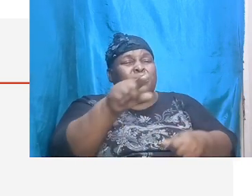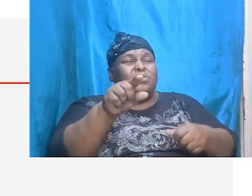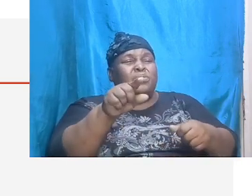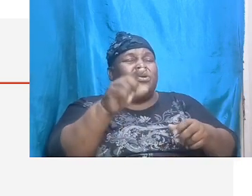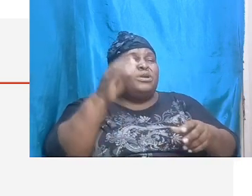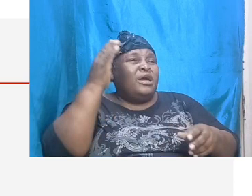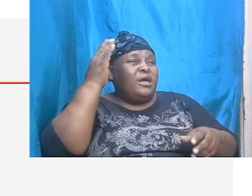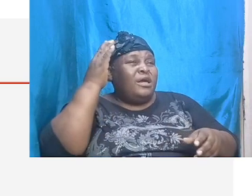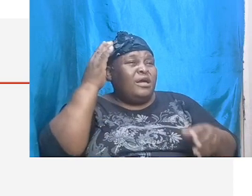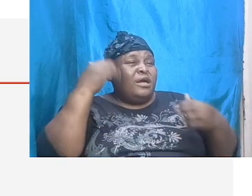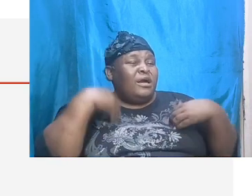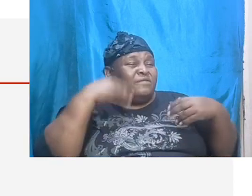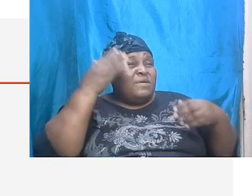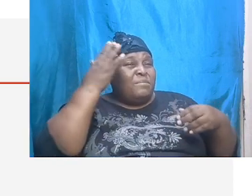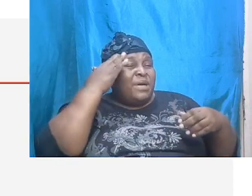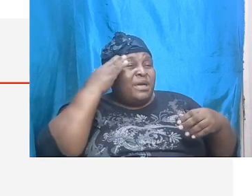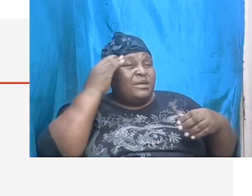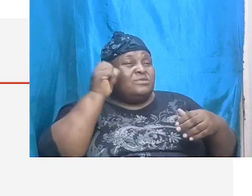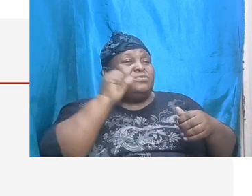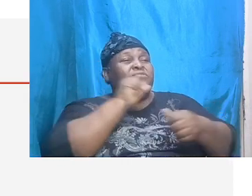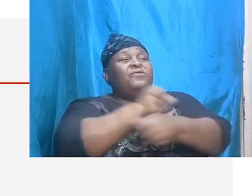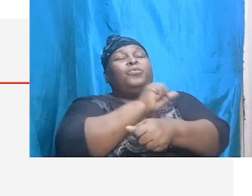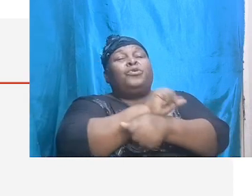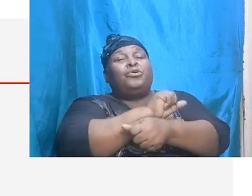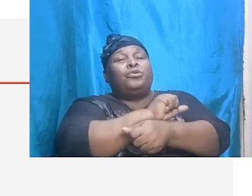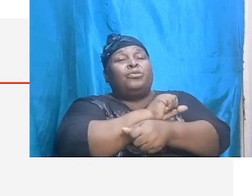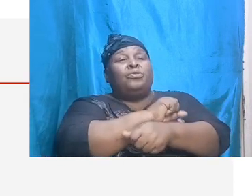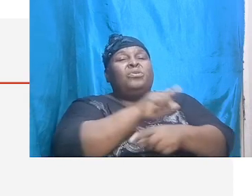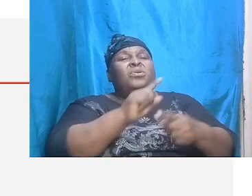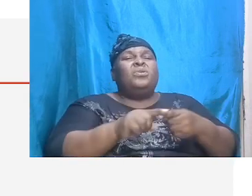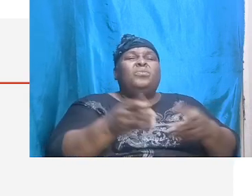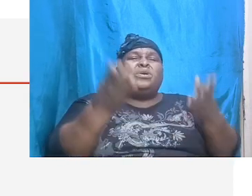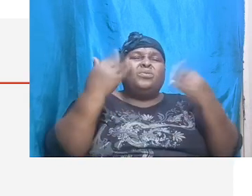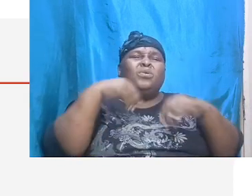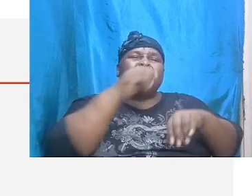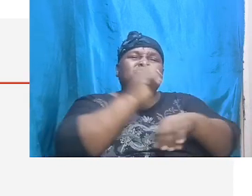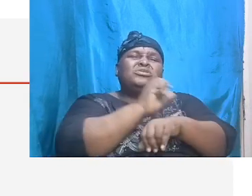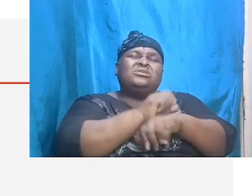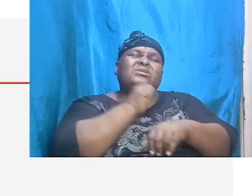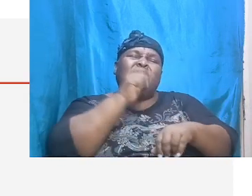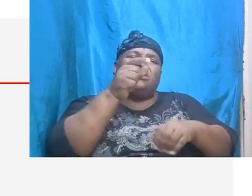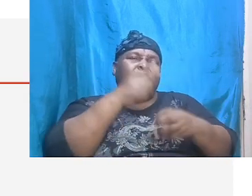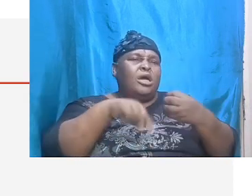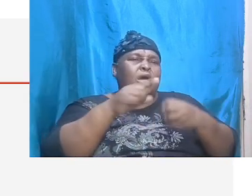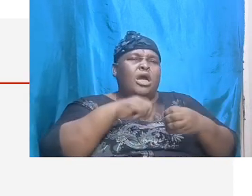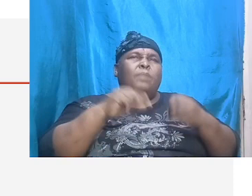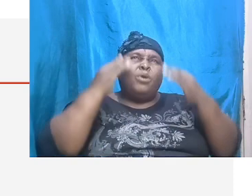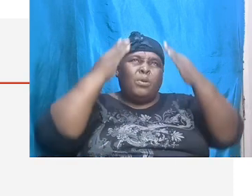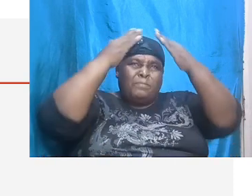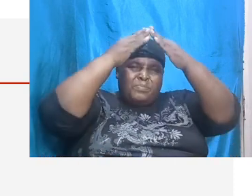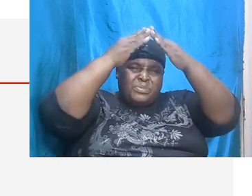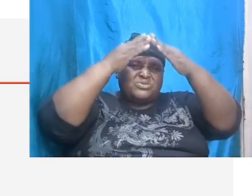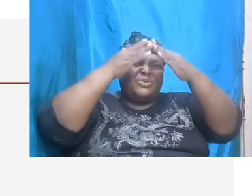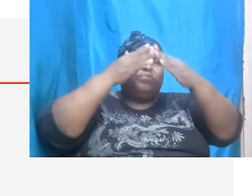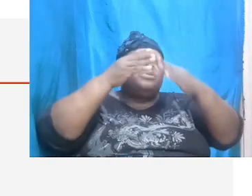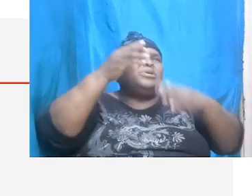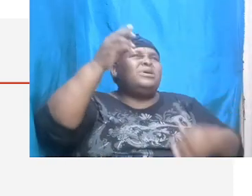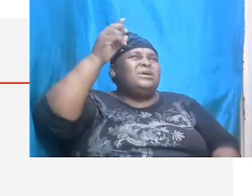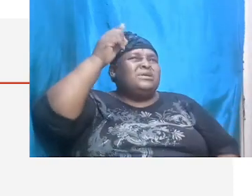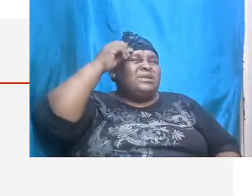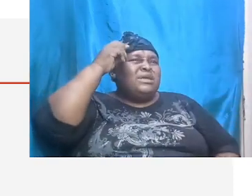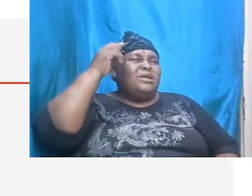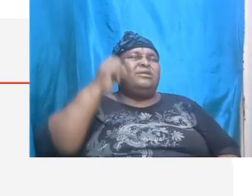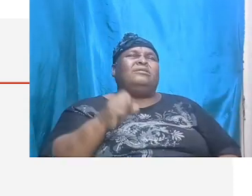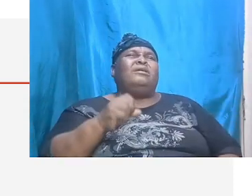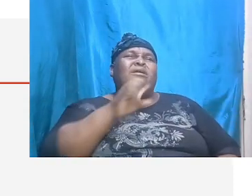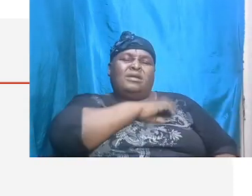the task. In other words, when I come to church, it's not about Bishop Daly. It's not about Elder Marlon Bailey. It's not about the